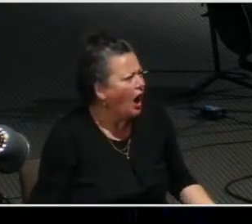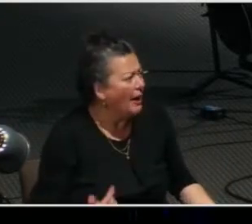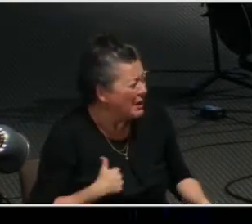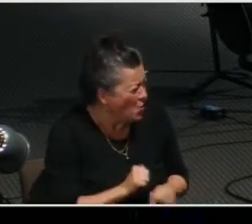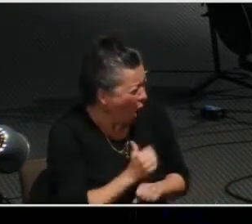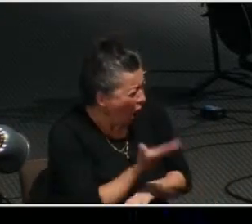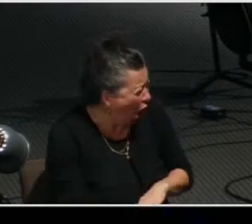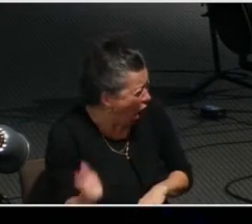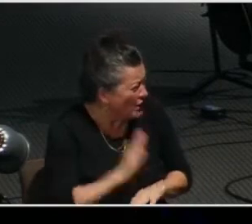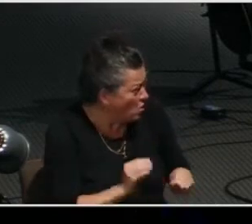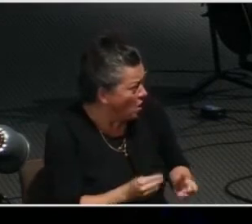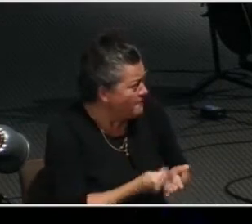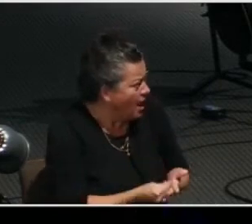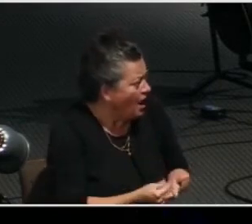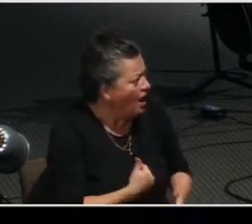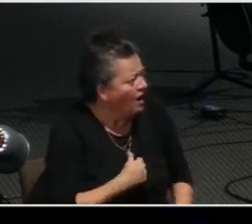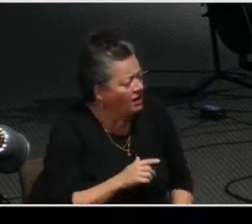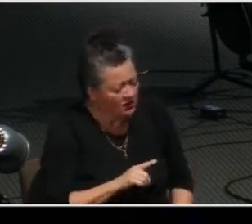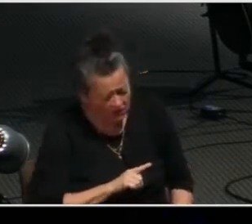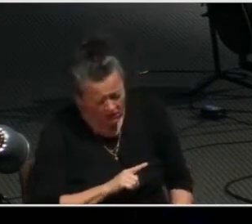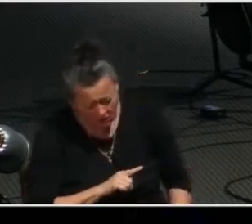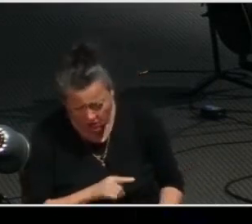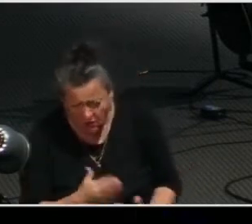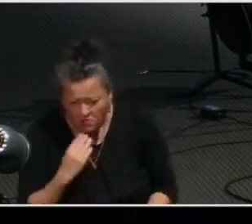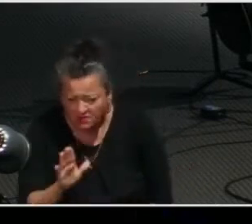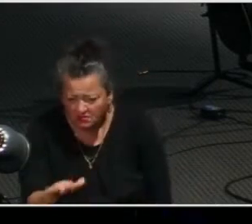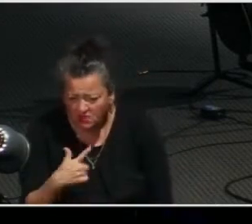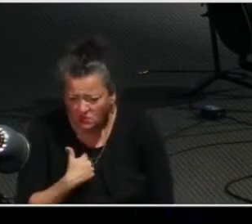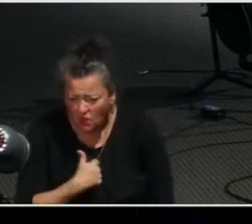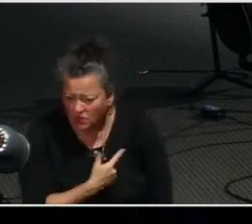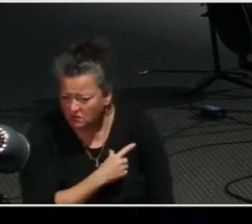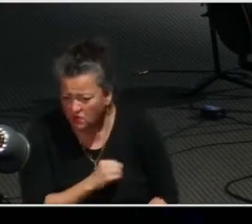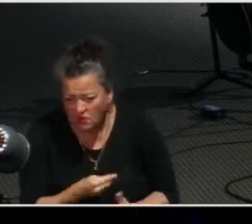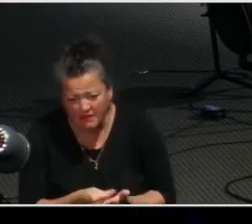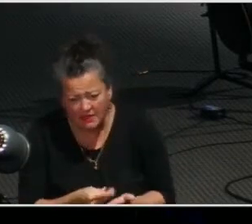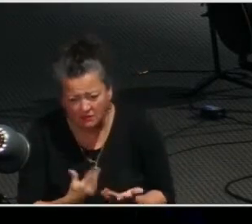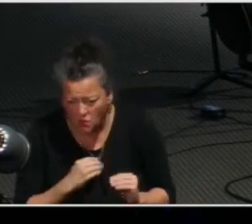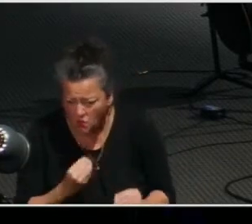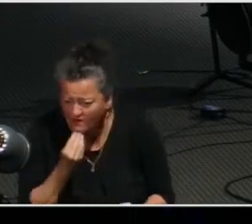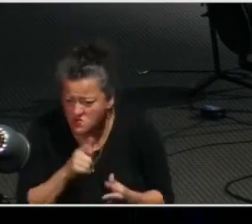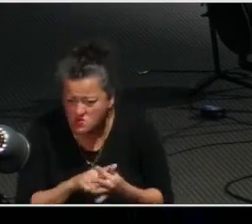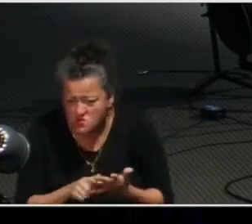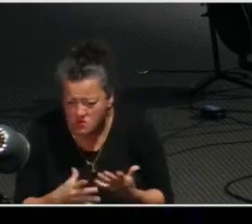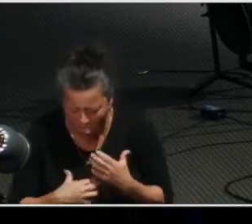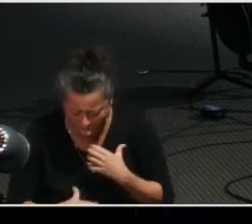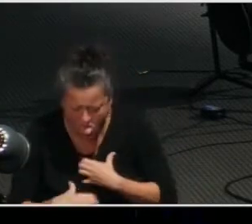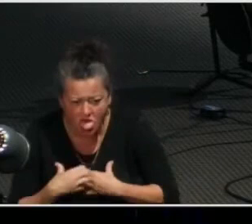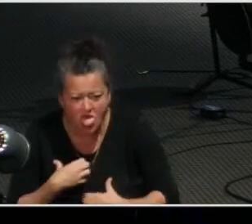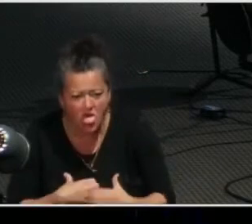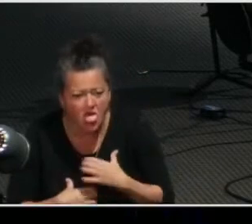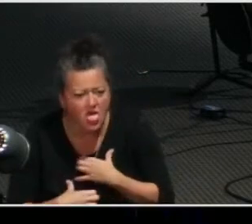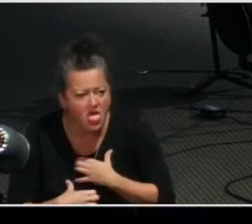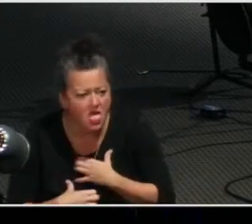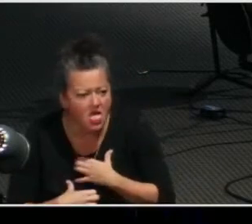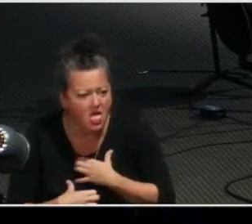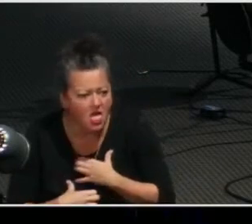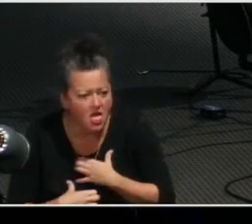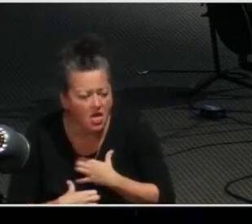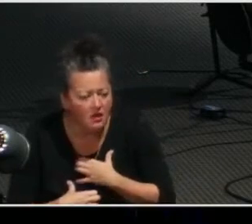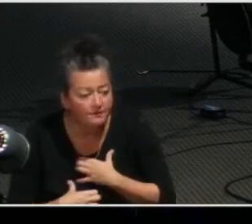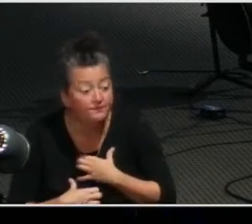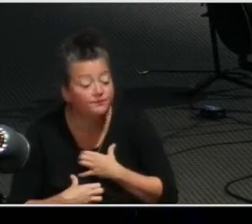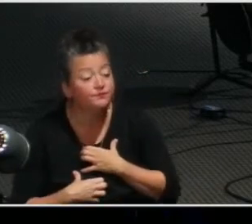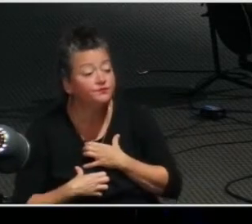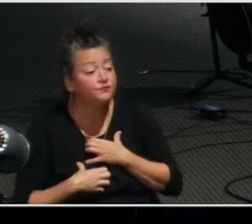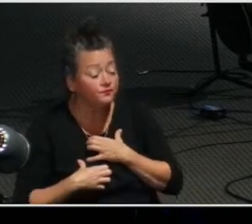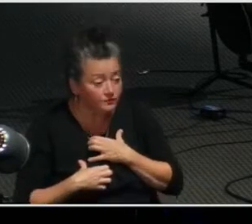tonight. We're not going to be having anything to eat." And notice, who does the crying out in